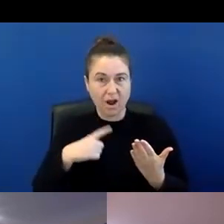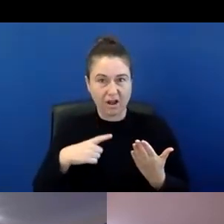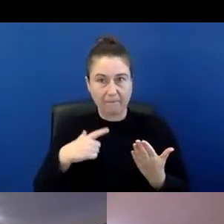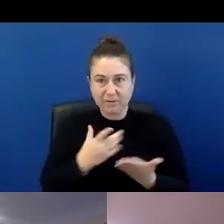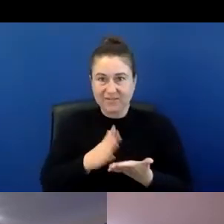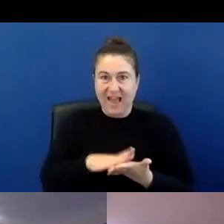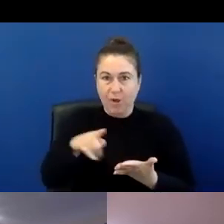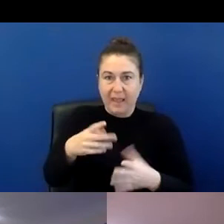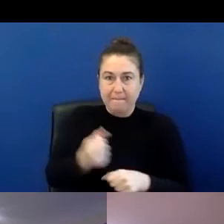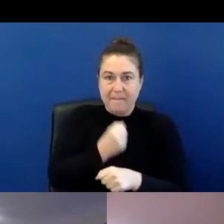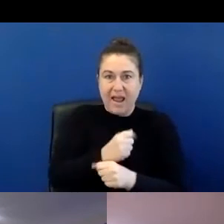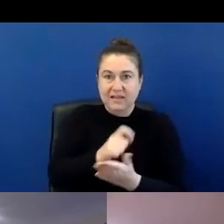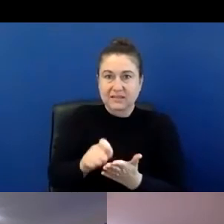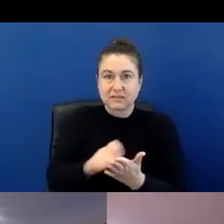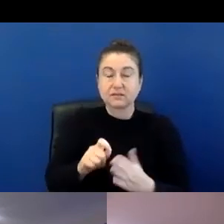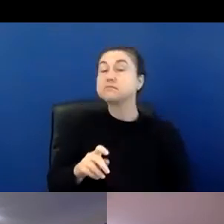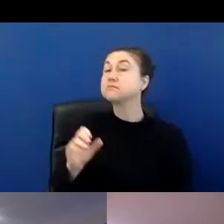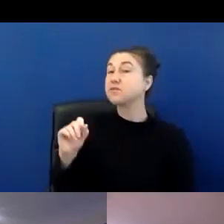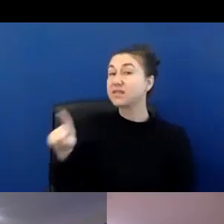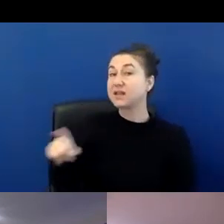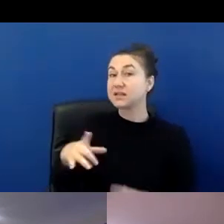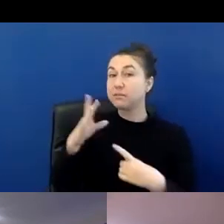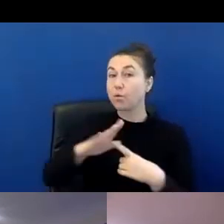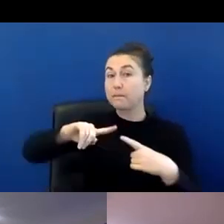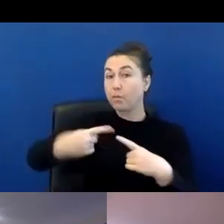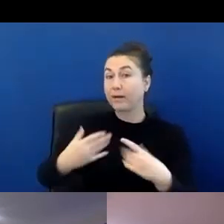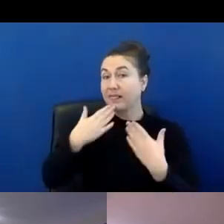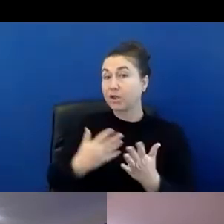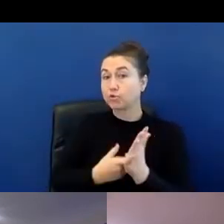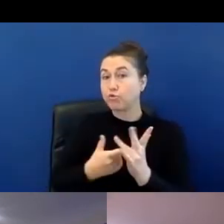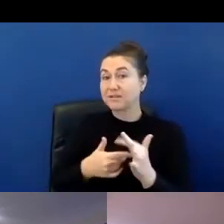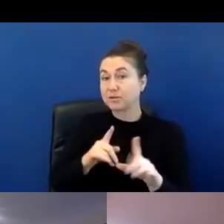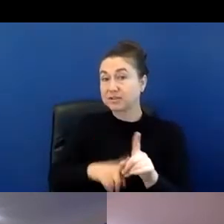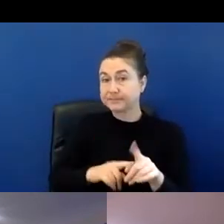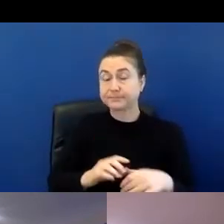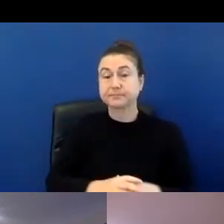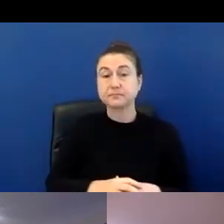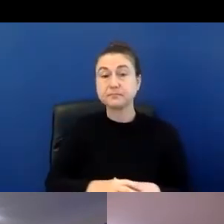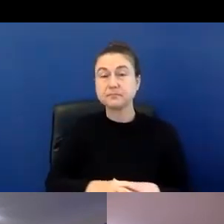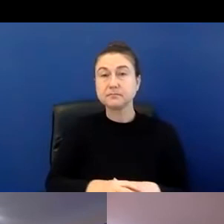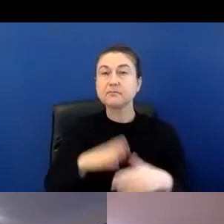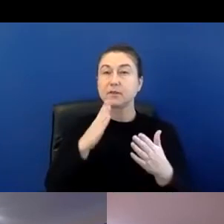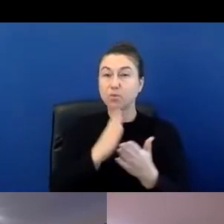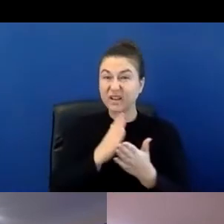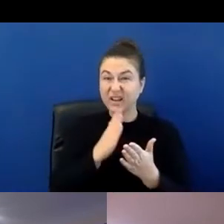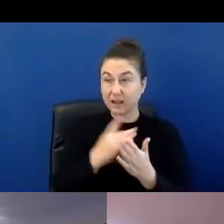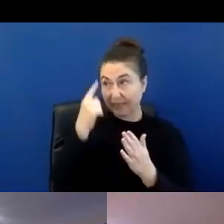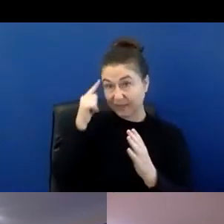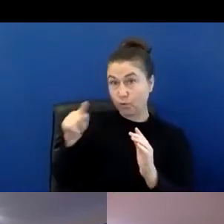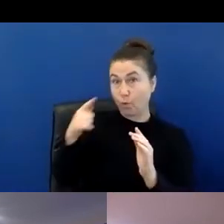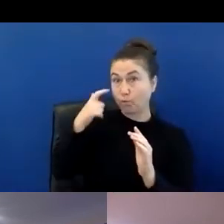developed. No, I think that's a very, very important point, Rosemary. And I think one of the points you're alluding to there is